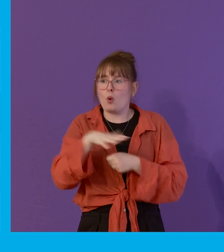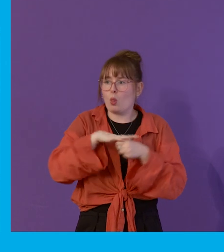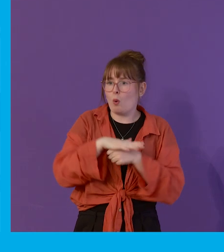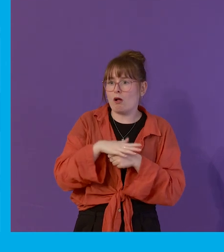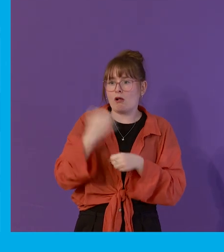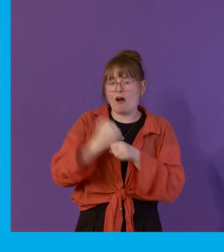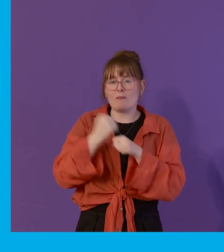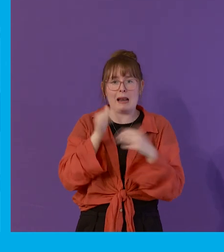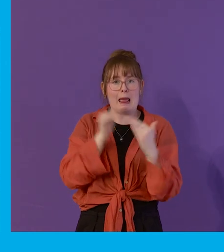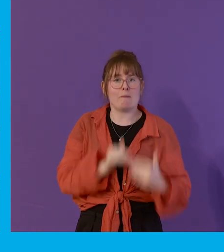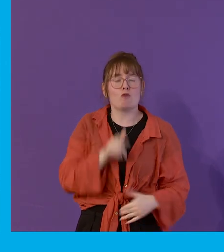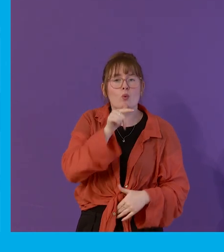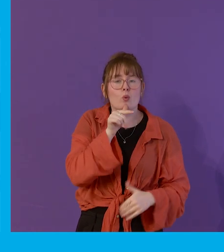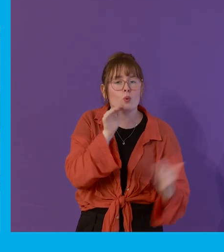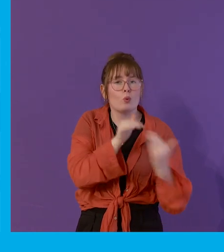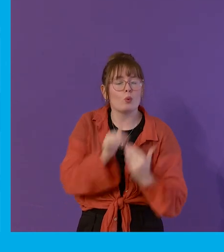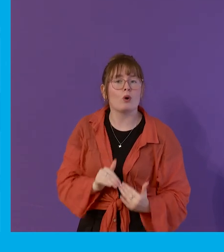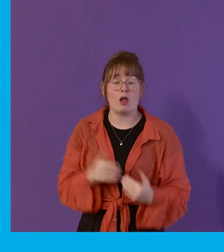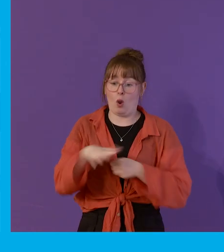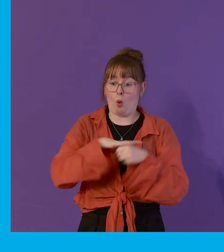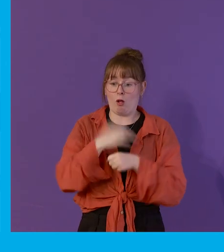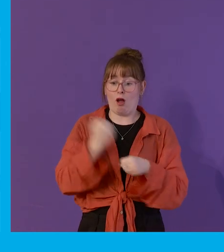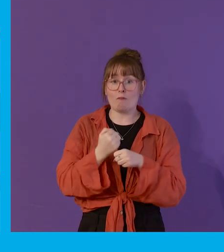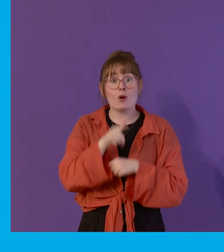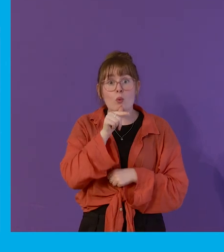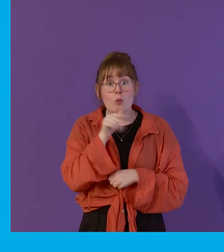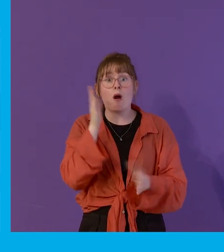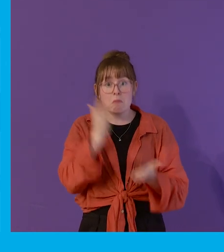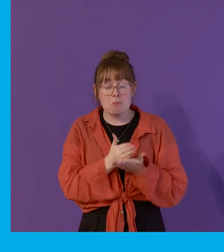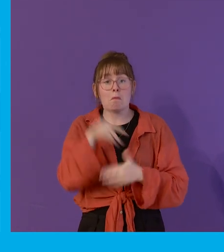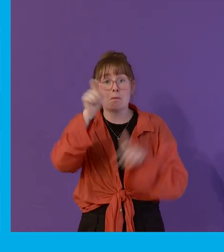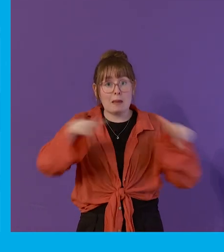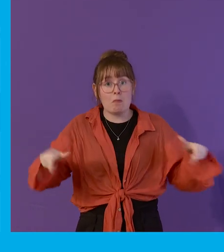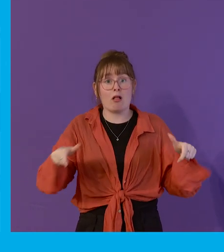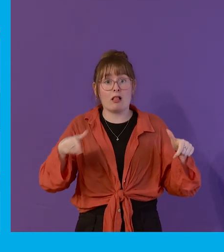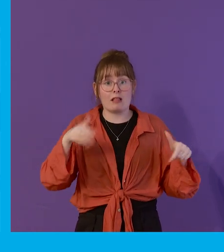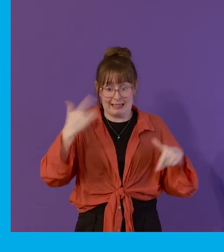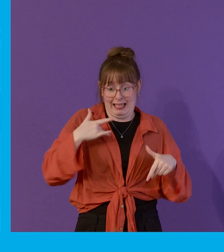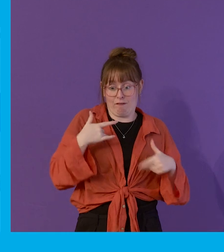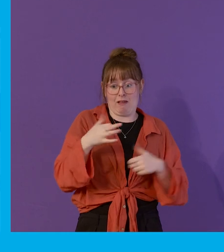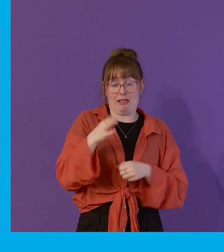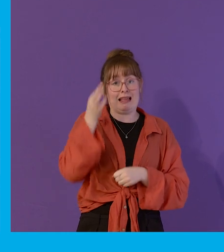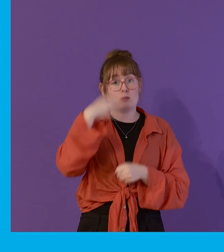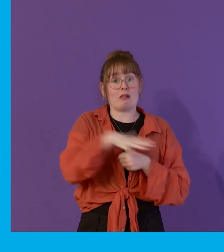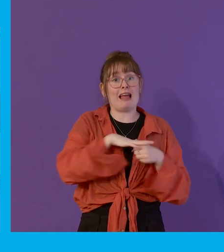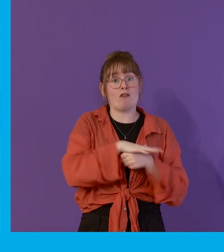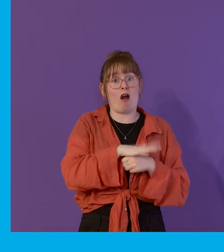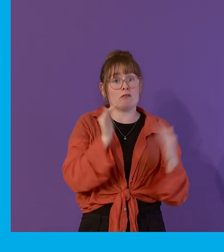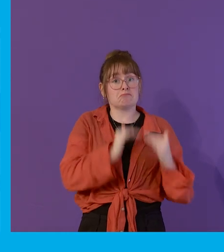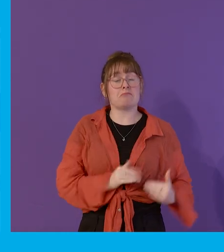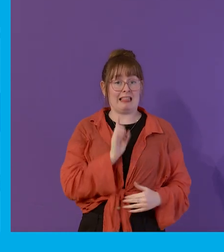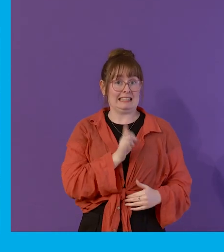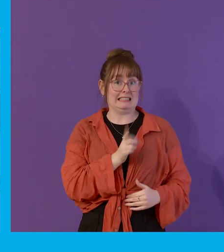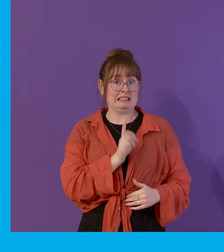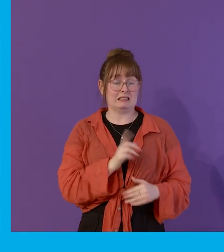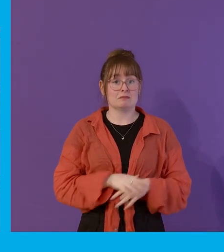for. And the local government is for the people in the council area. And the local part of